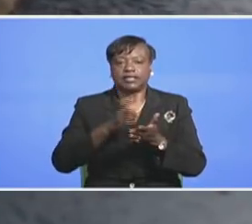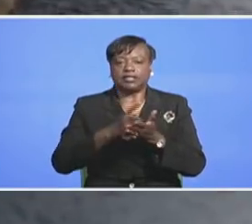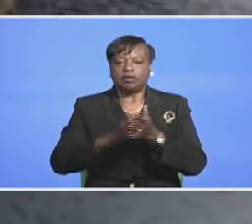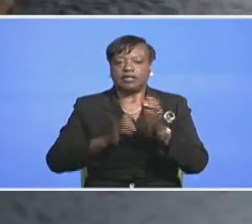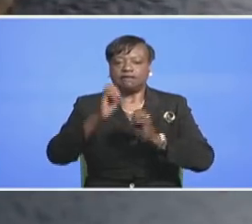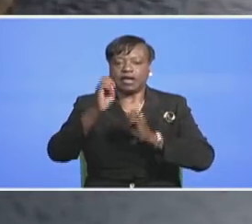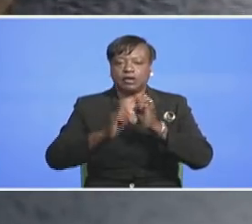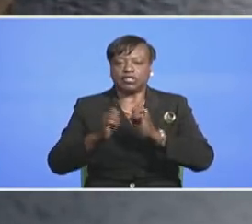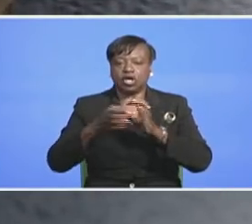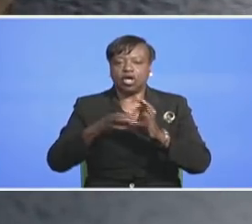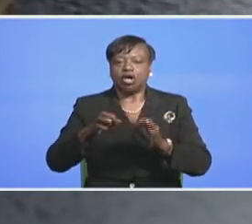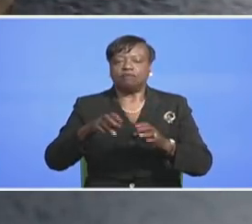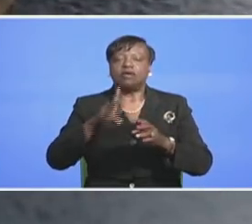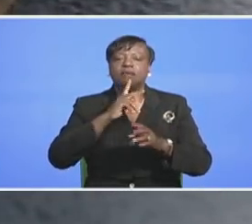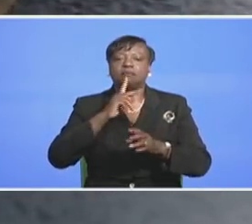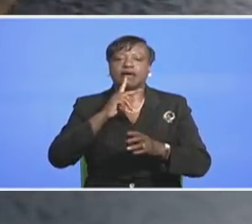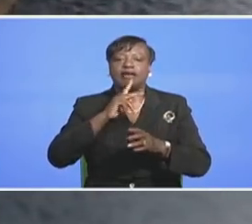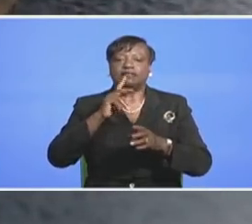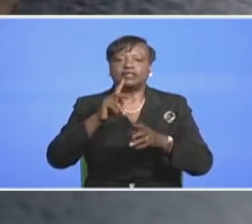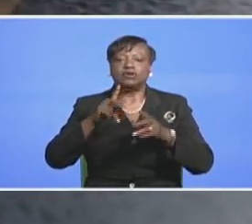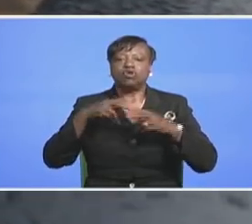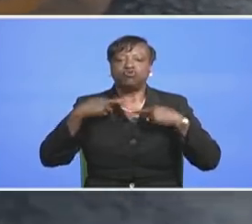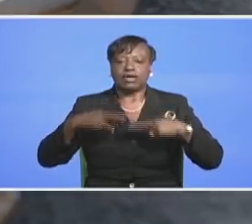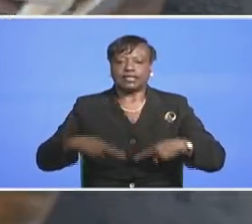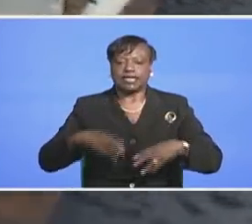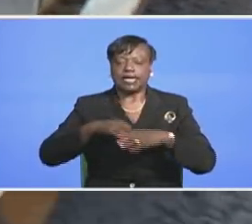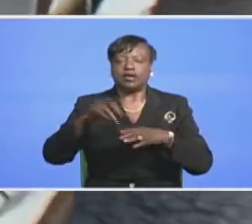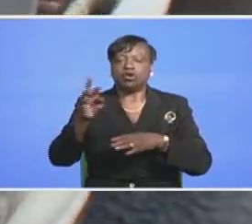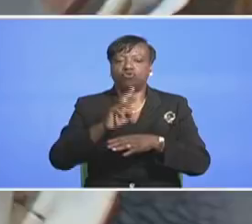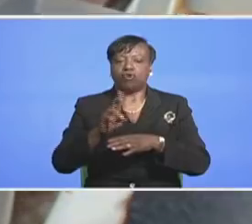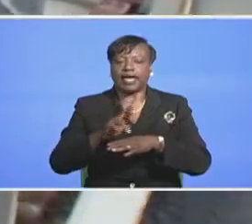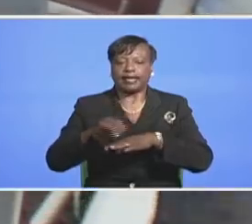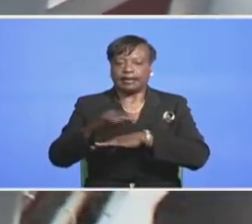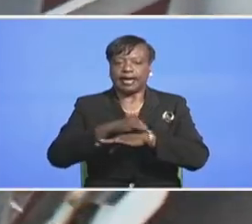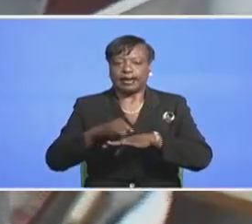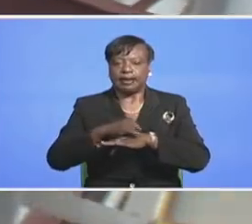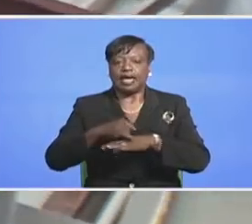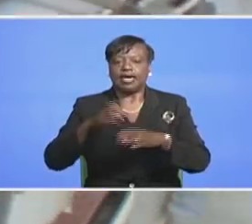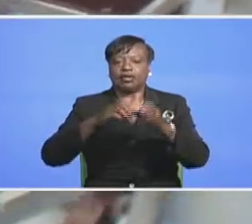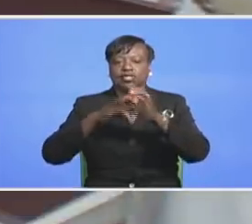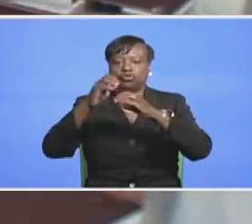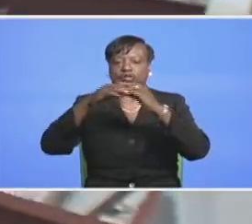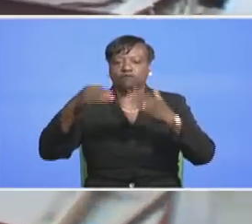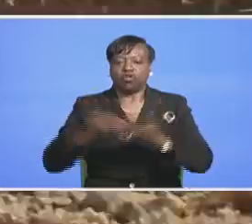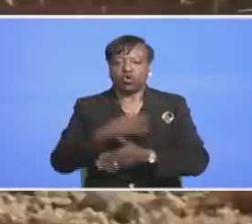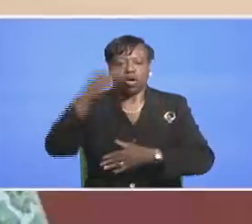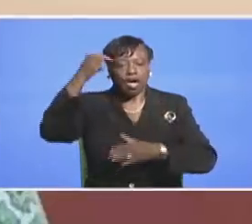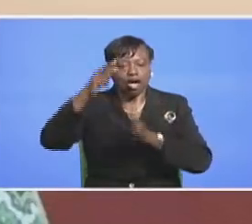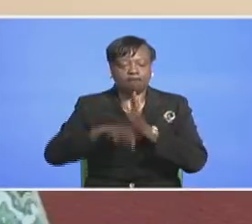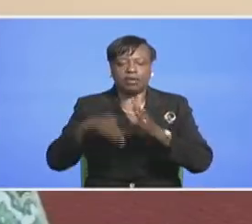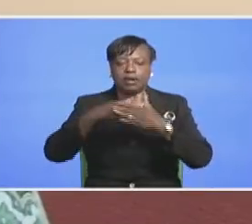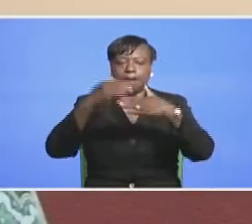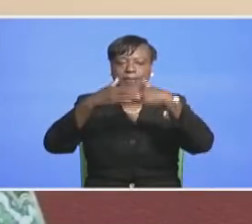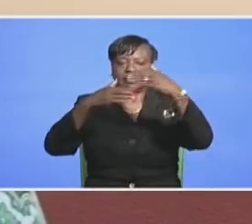Ragged Island and a design for the construction of new government buildings. I received